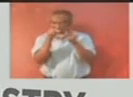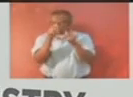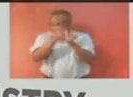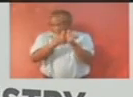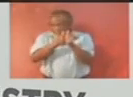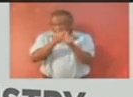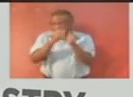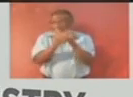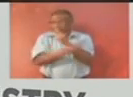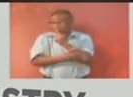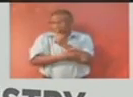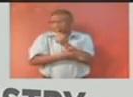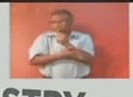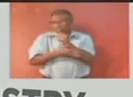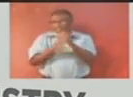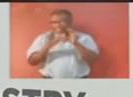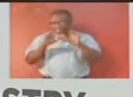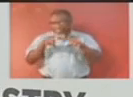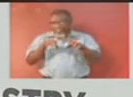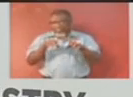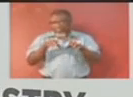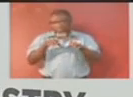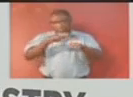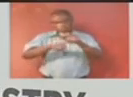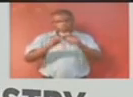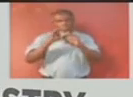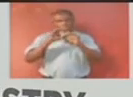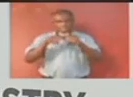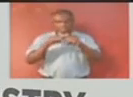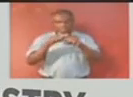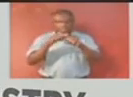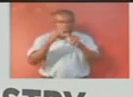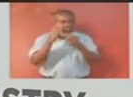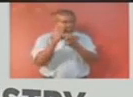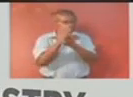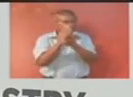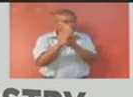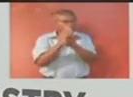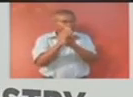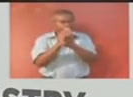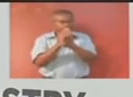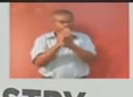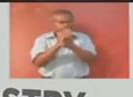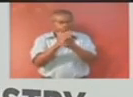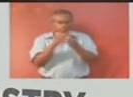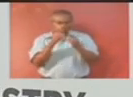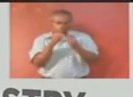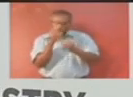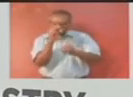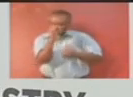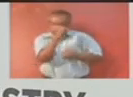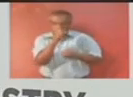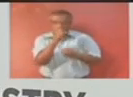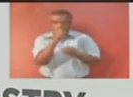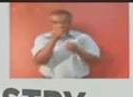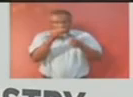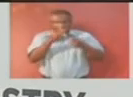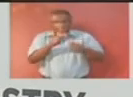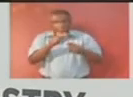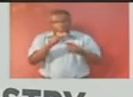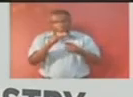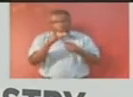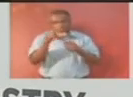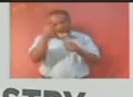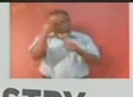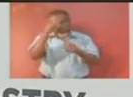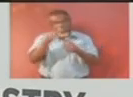receive vaccines to end the acute phase of the pandemic is still in place. Unfortunately, yes, it is true, what we